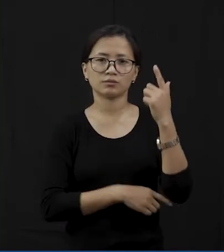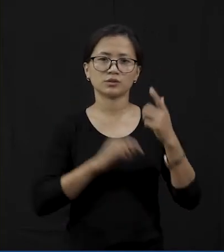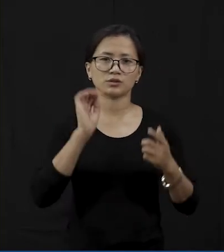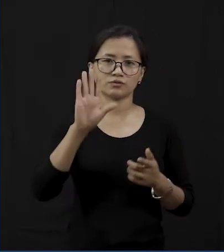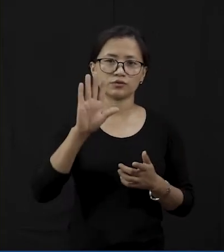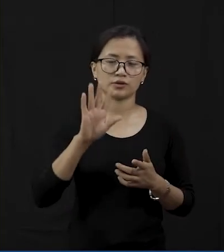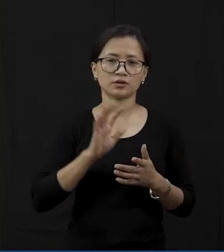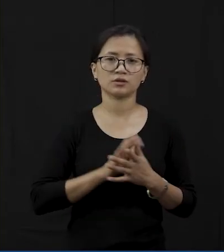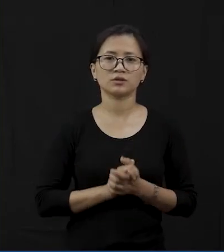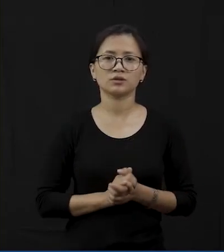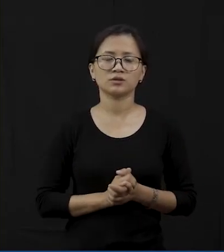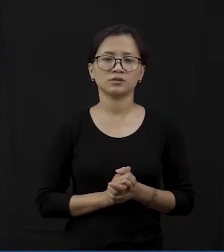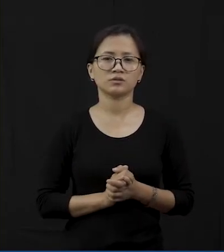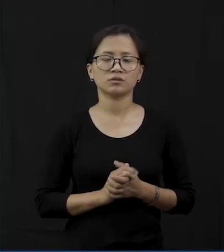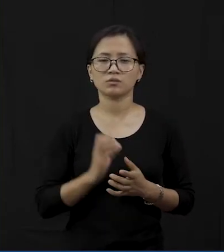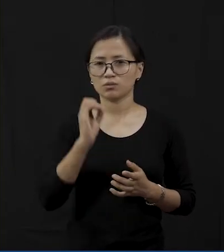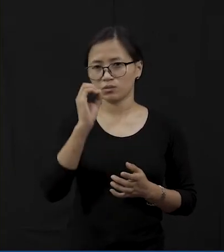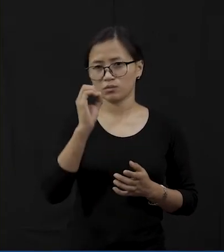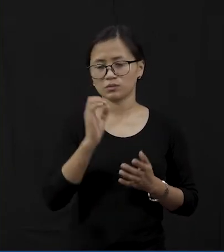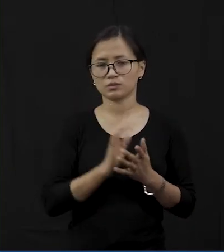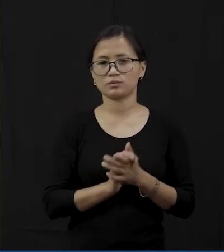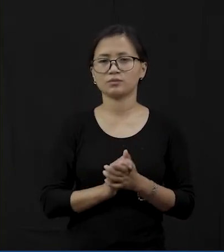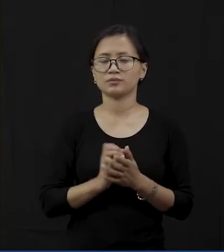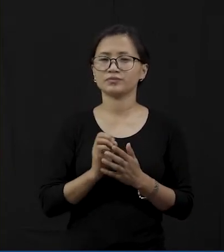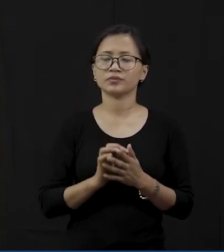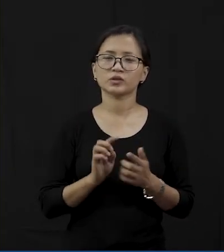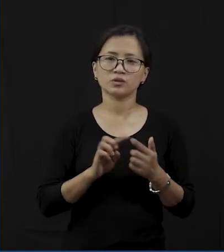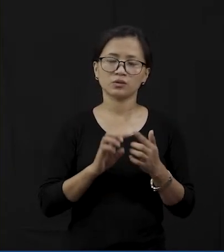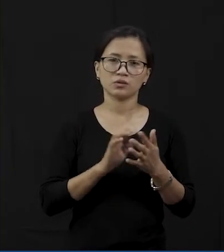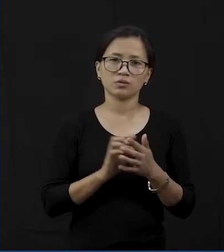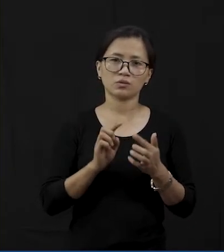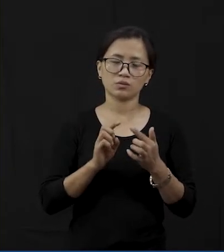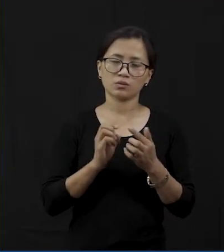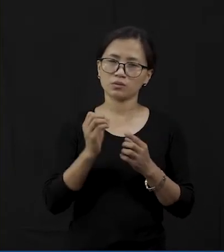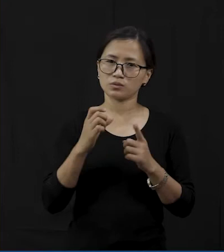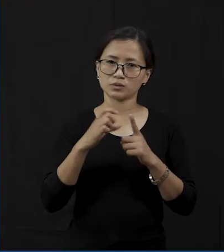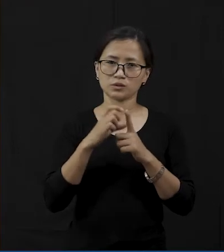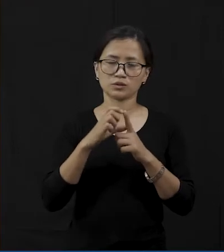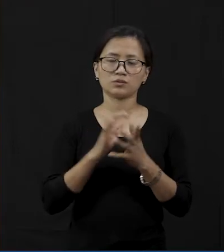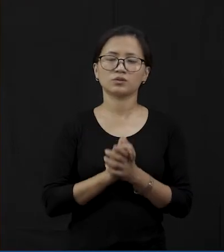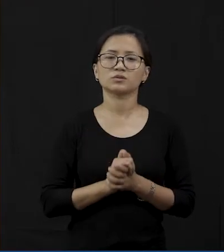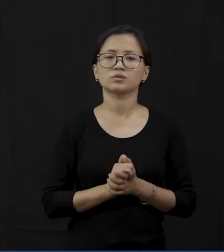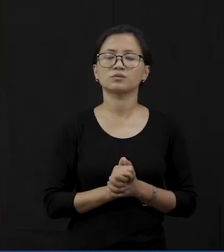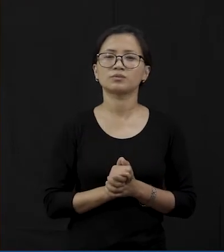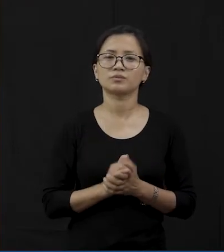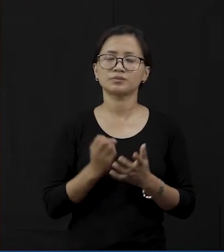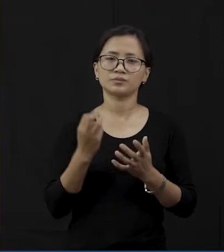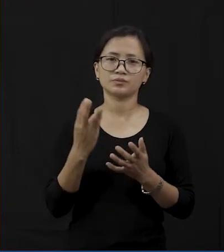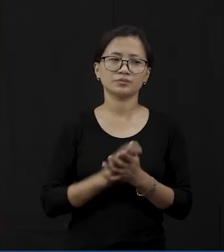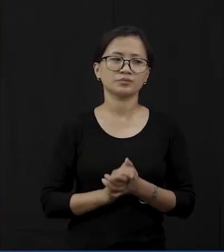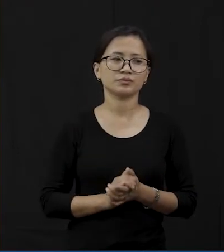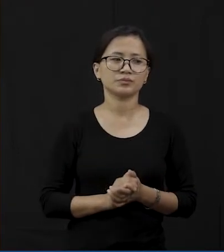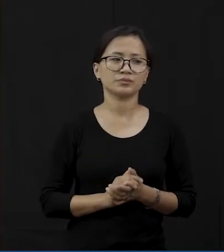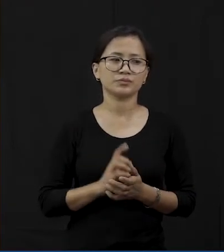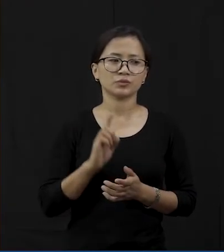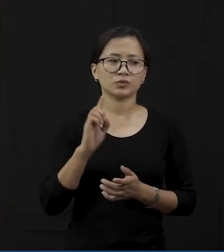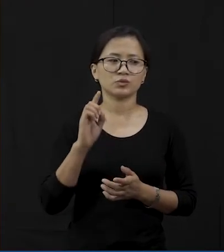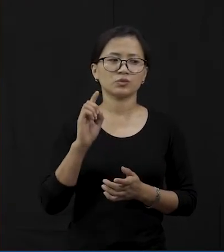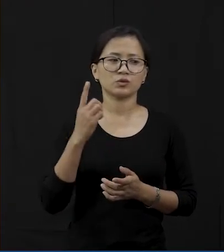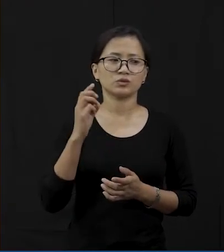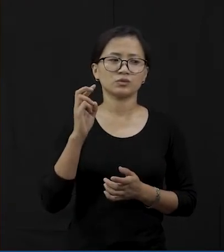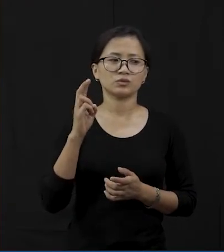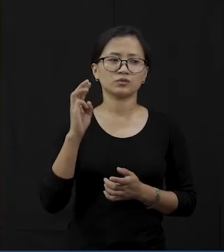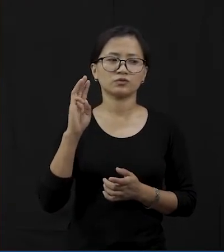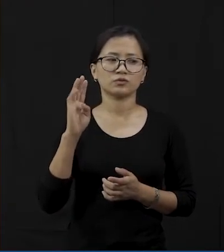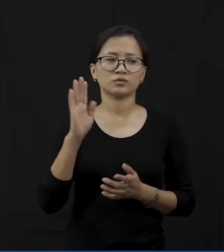means this is an odd number. The another number is 1, 2, 3, 4, 0. If you check the ending